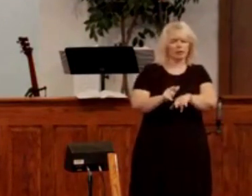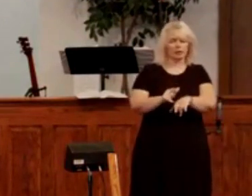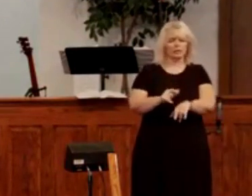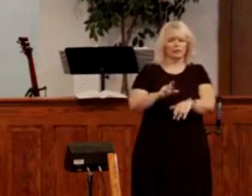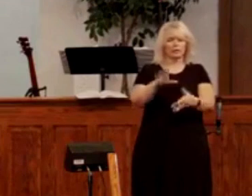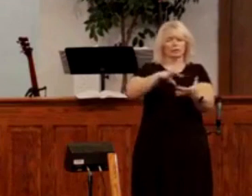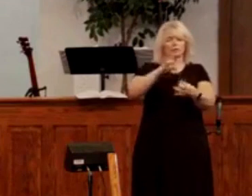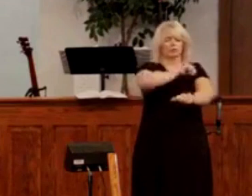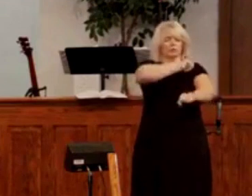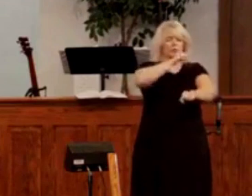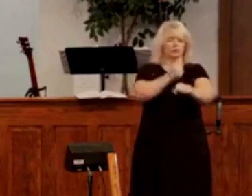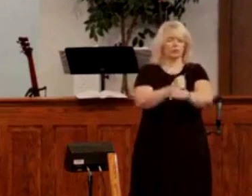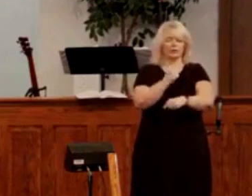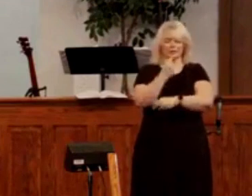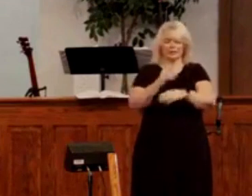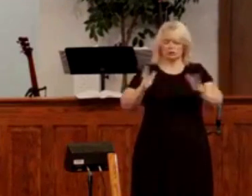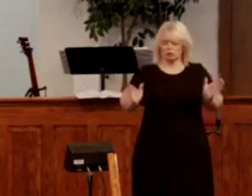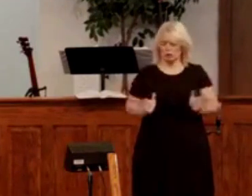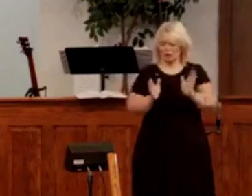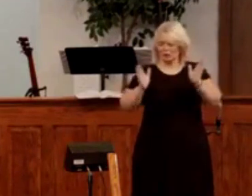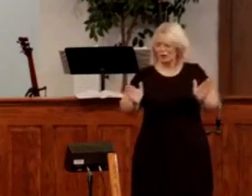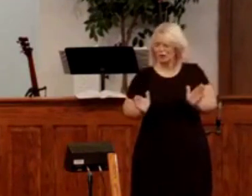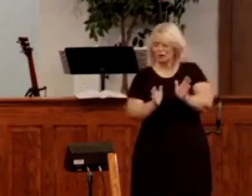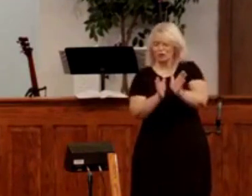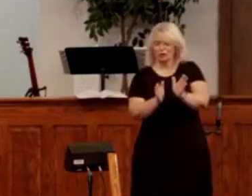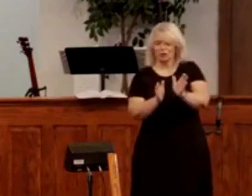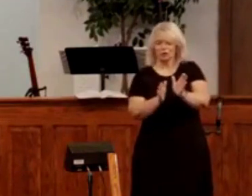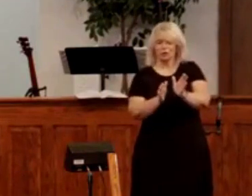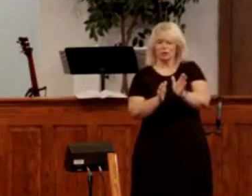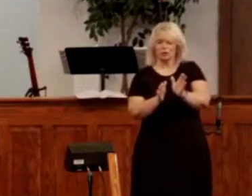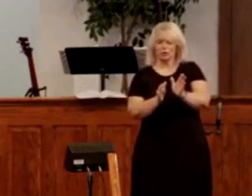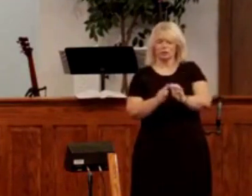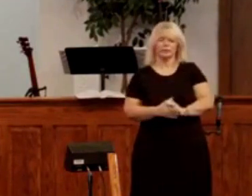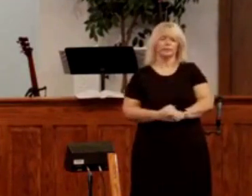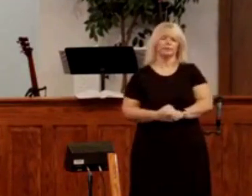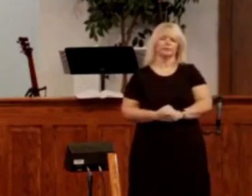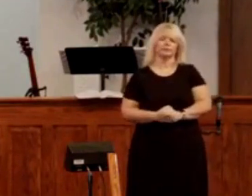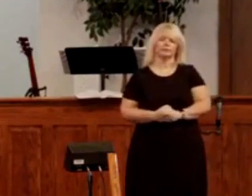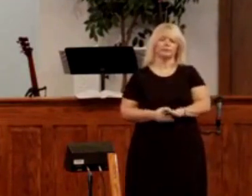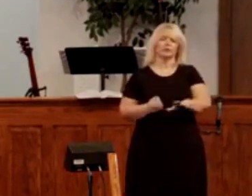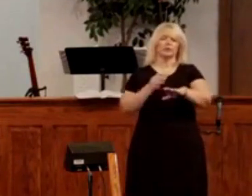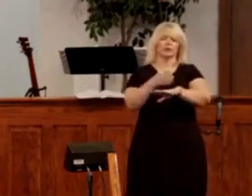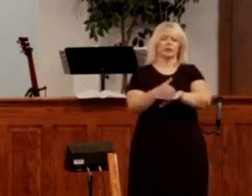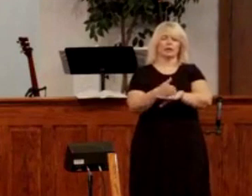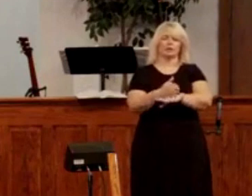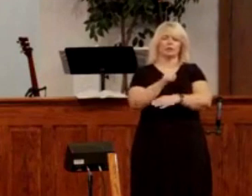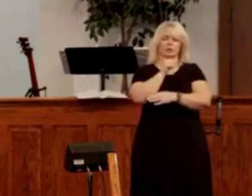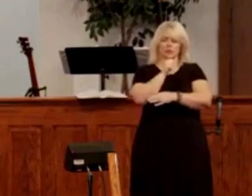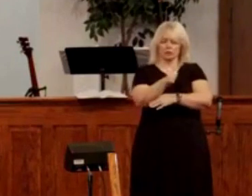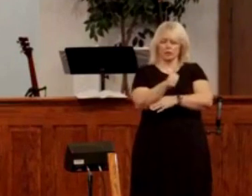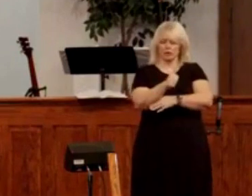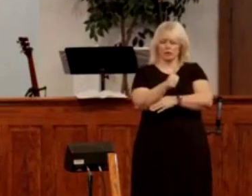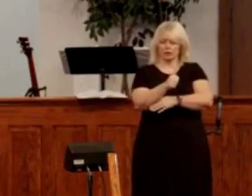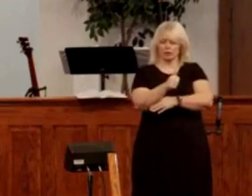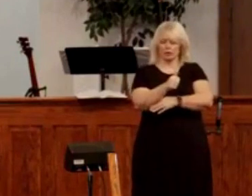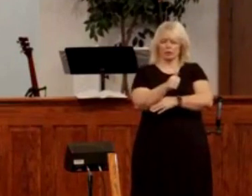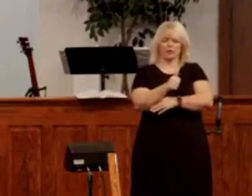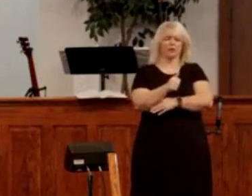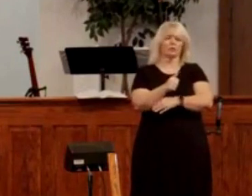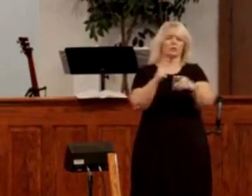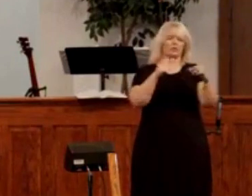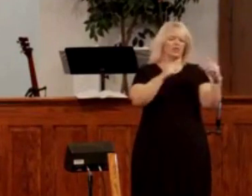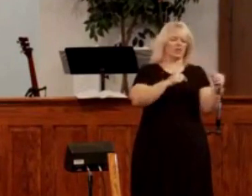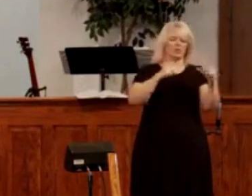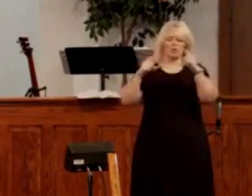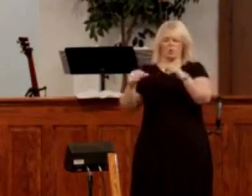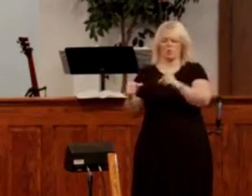hear, are commanded to encourage and correct if it doesn't stop. Next, do not quarrel. Do not